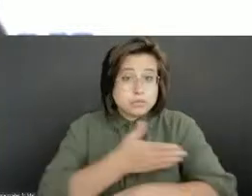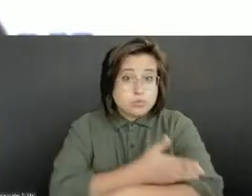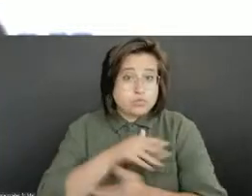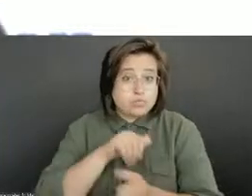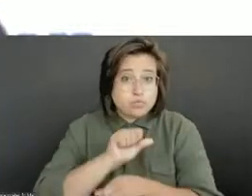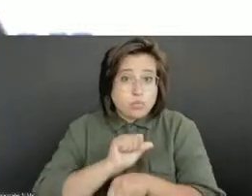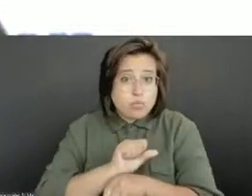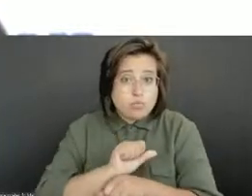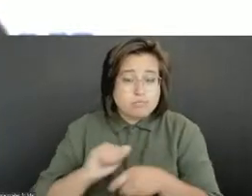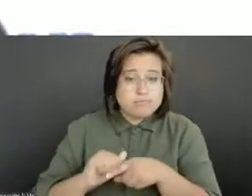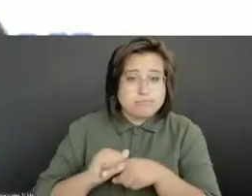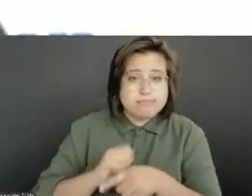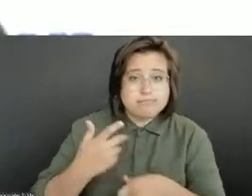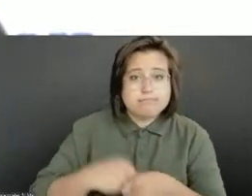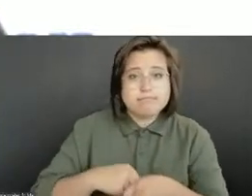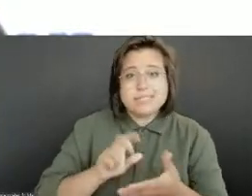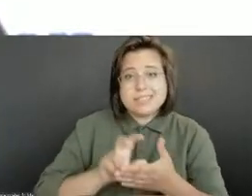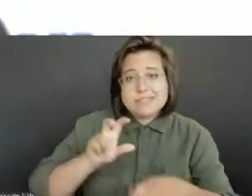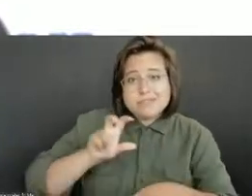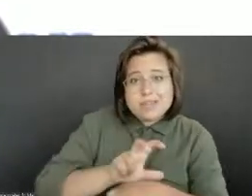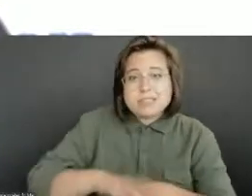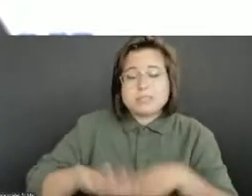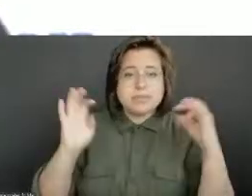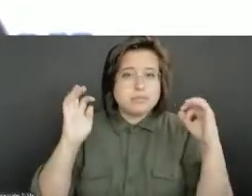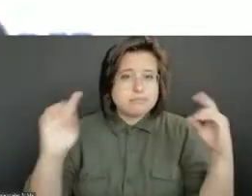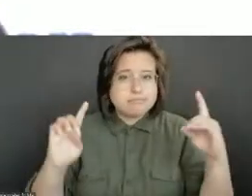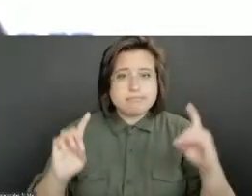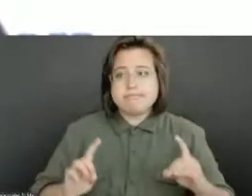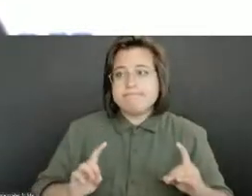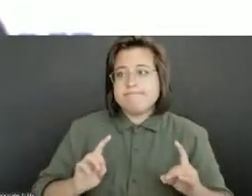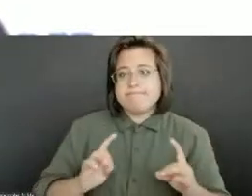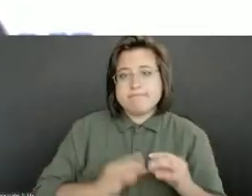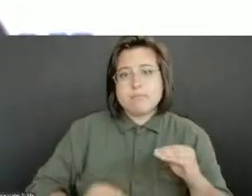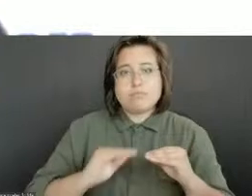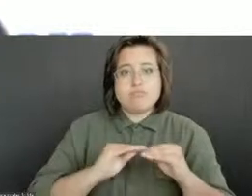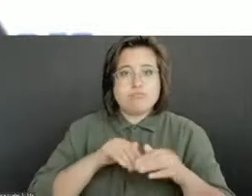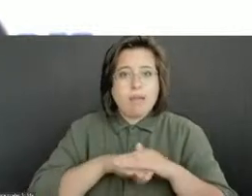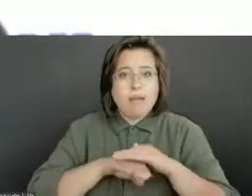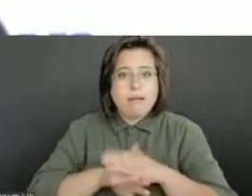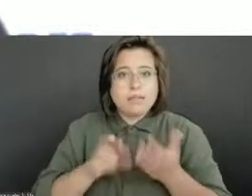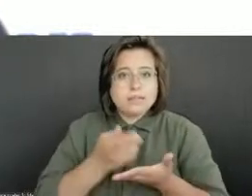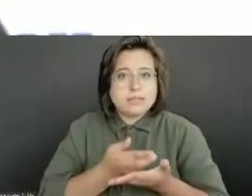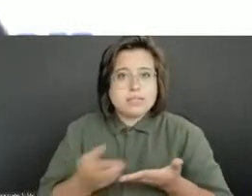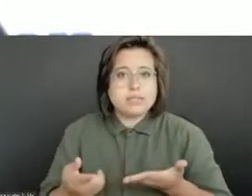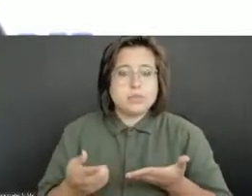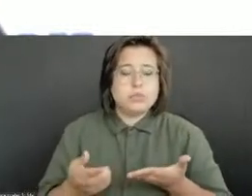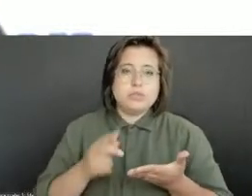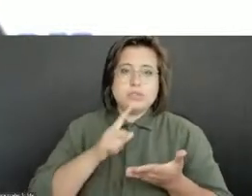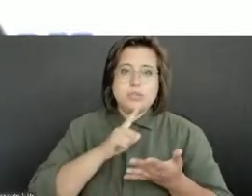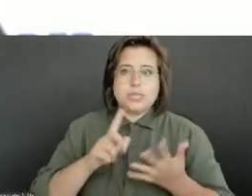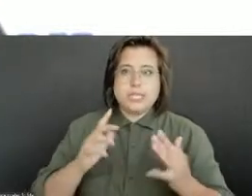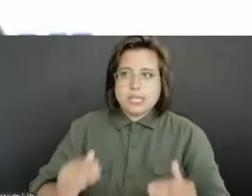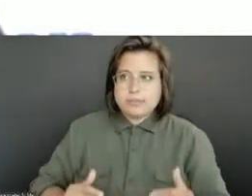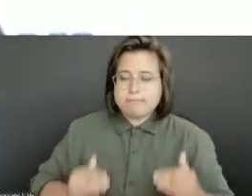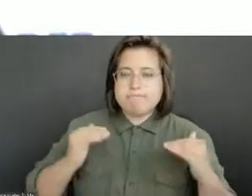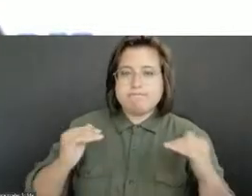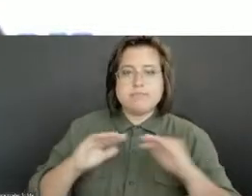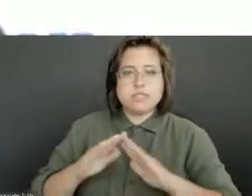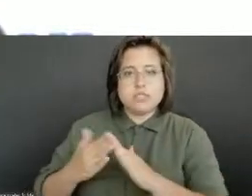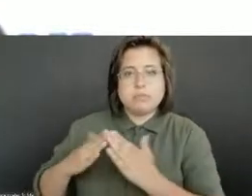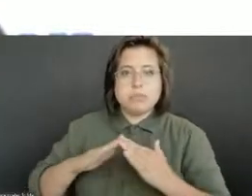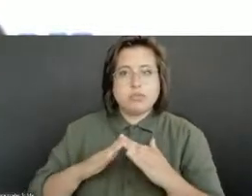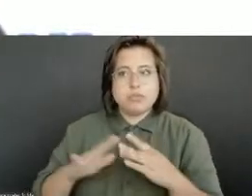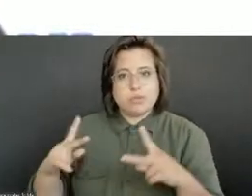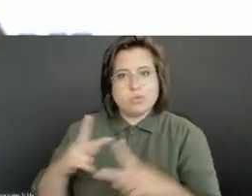investment, education, greater access, and resources to enhance communities disproportionately impacted